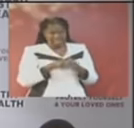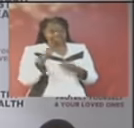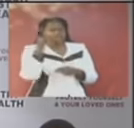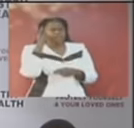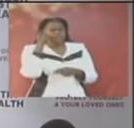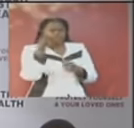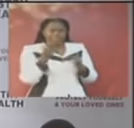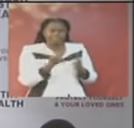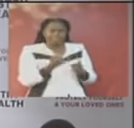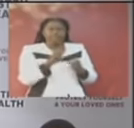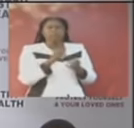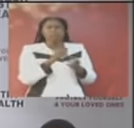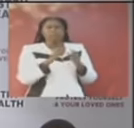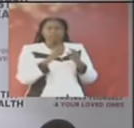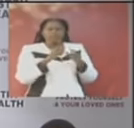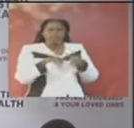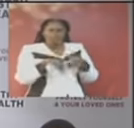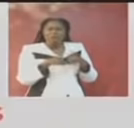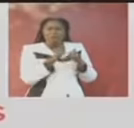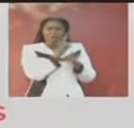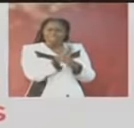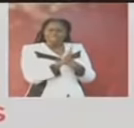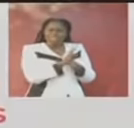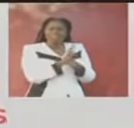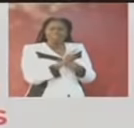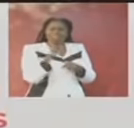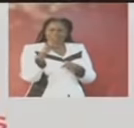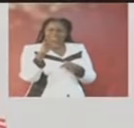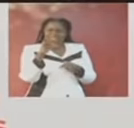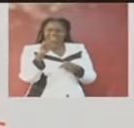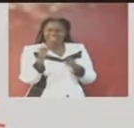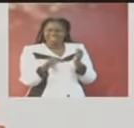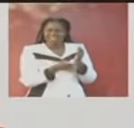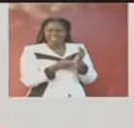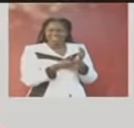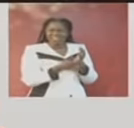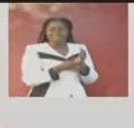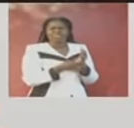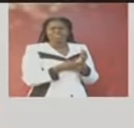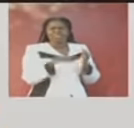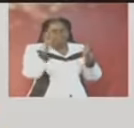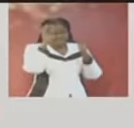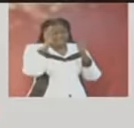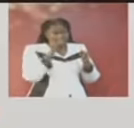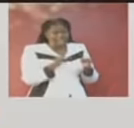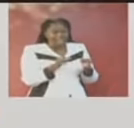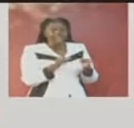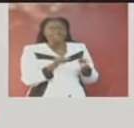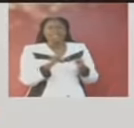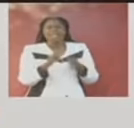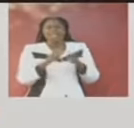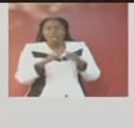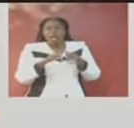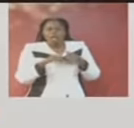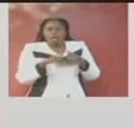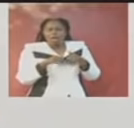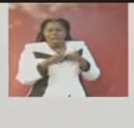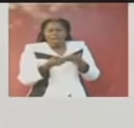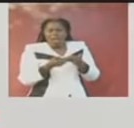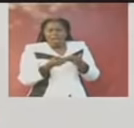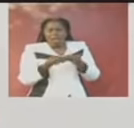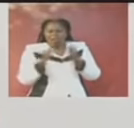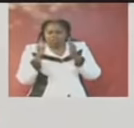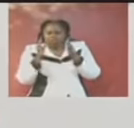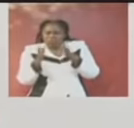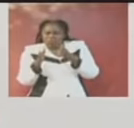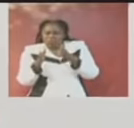information and put it into a format that we can use to make decisions, decide where we focus our energies so that we can help to